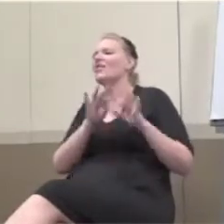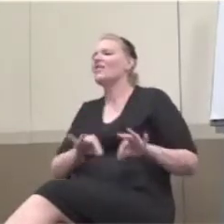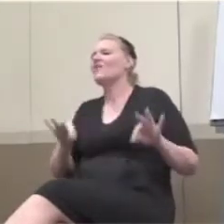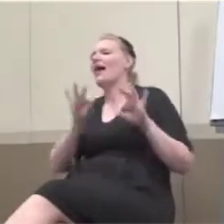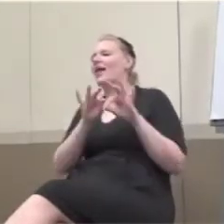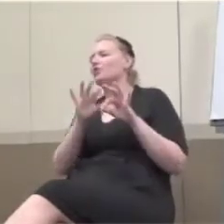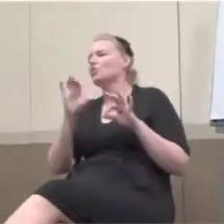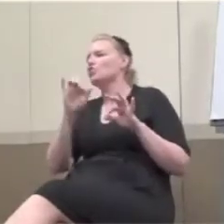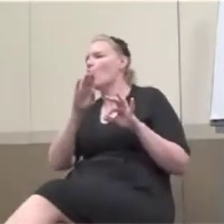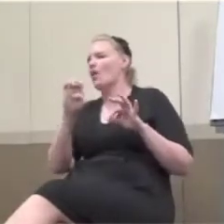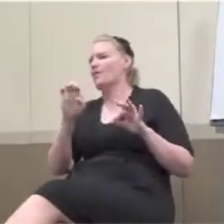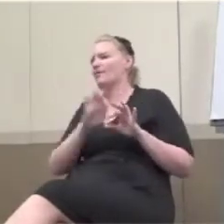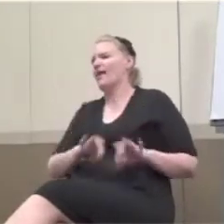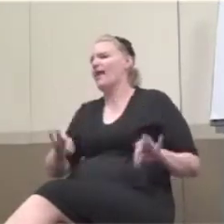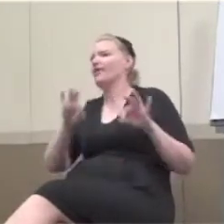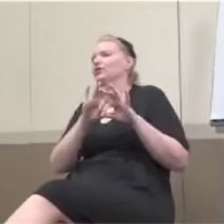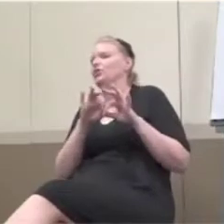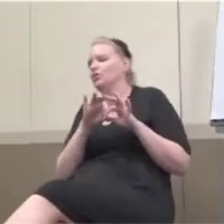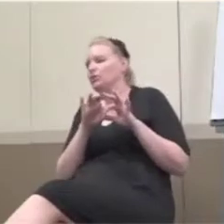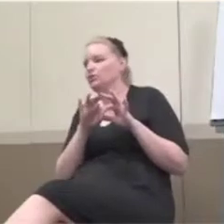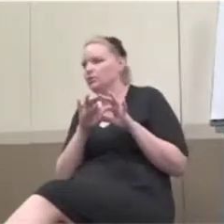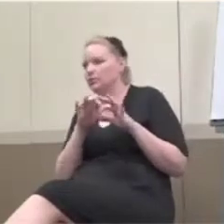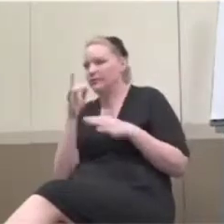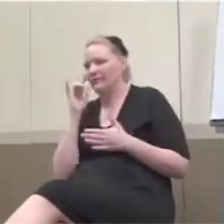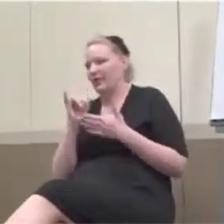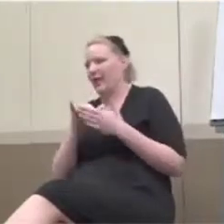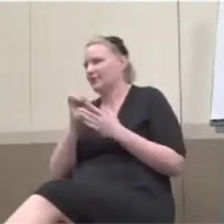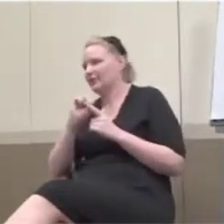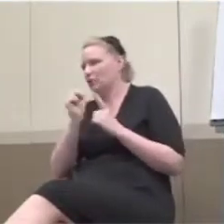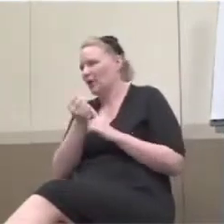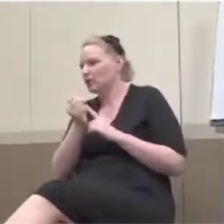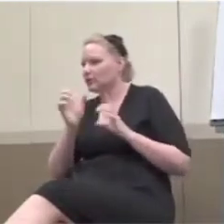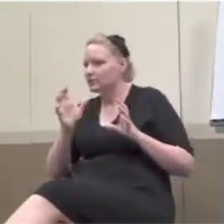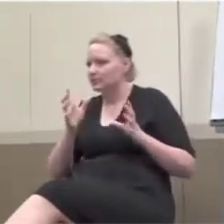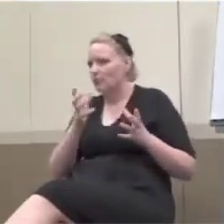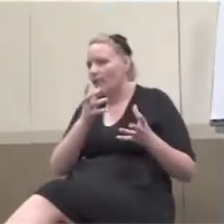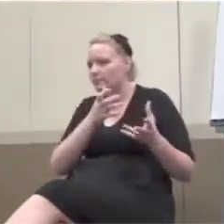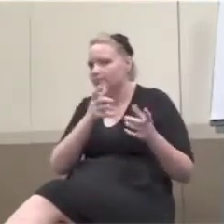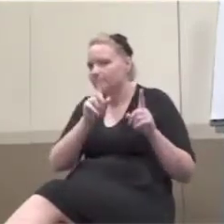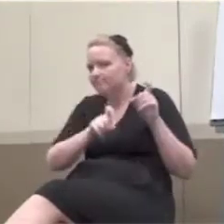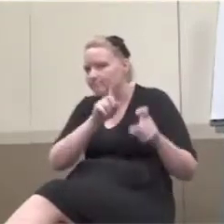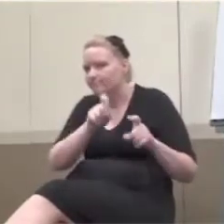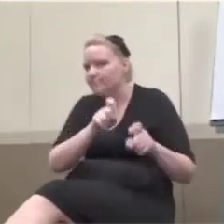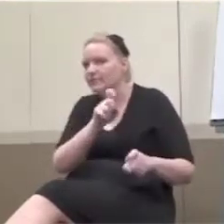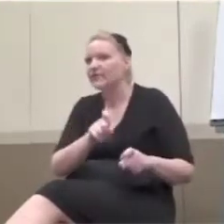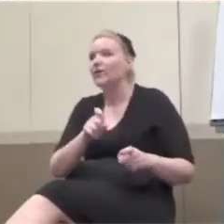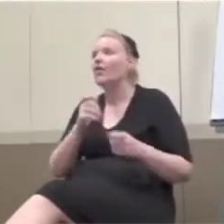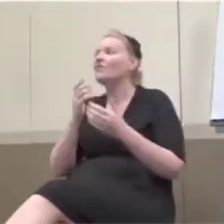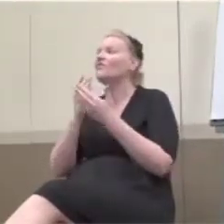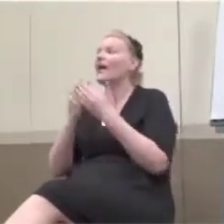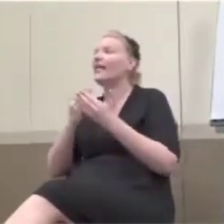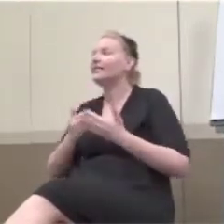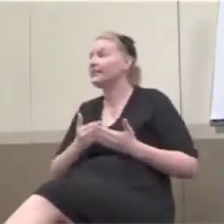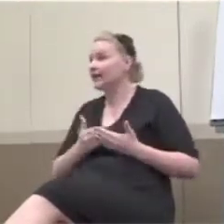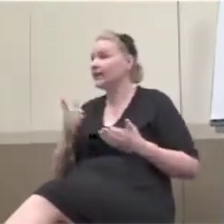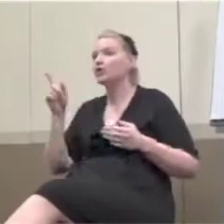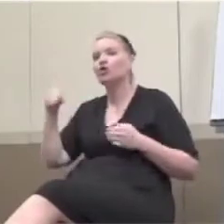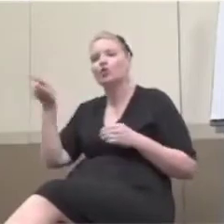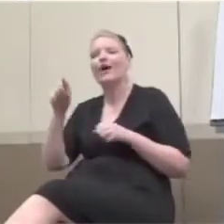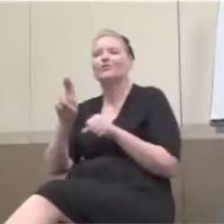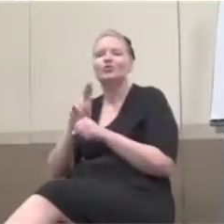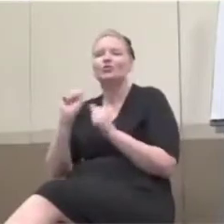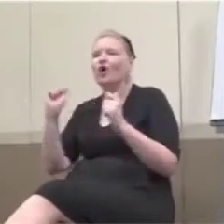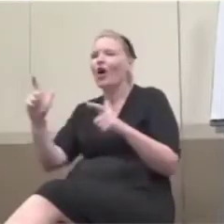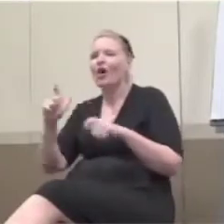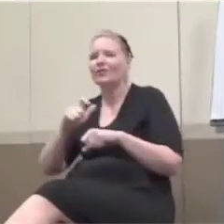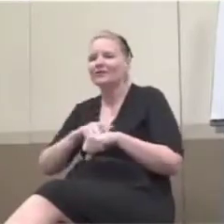core value is at place in that situation? So these are probing things. And then validating. These are all active listening skills that you guys use all